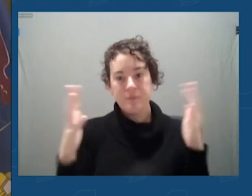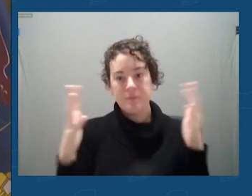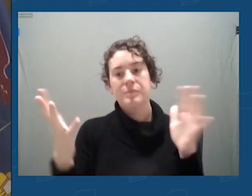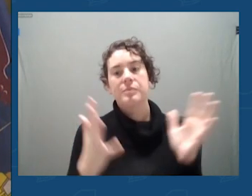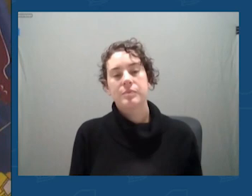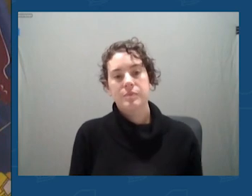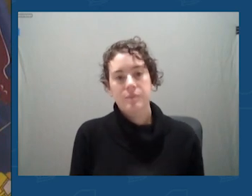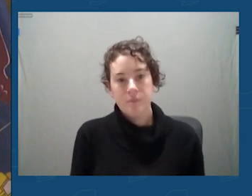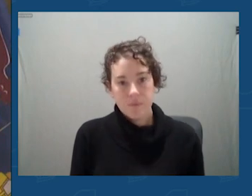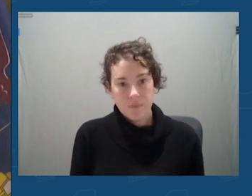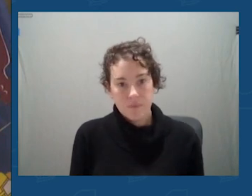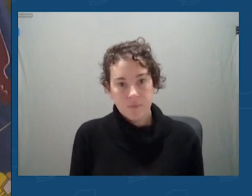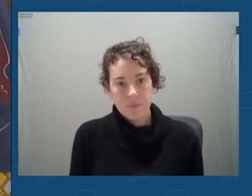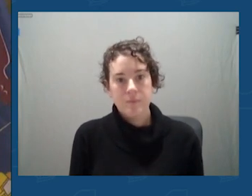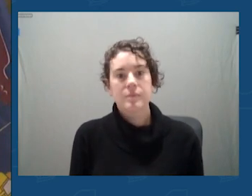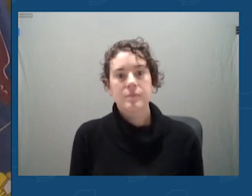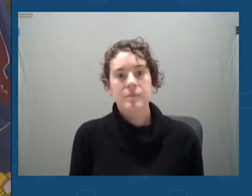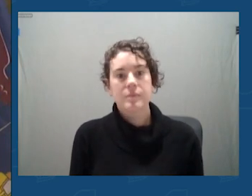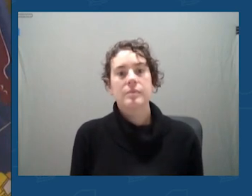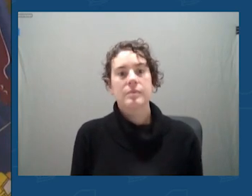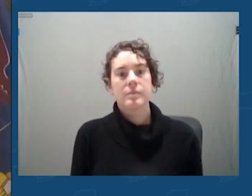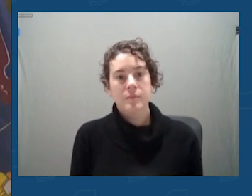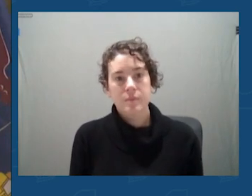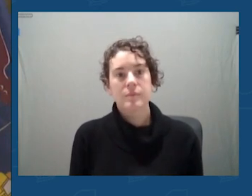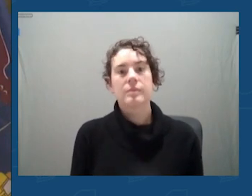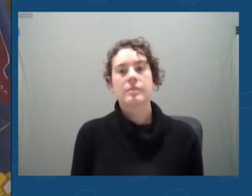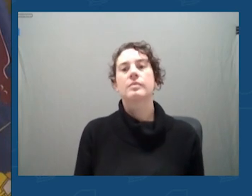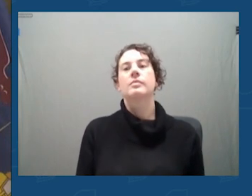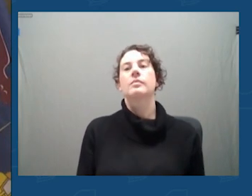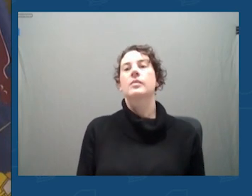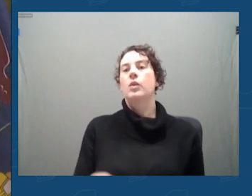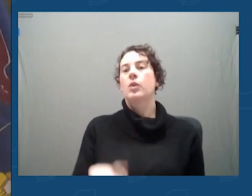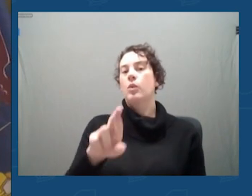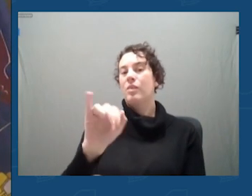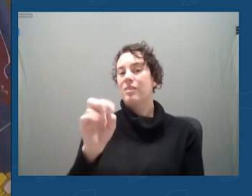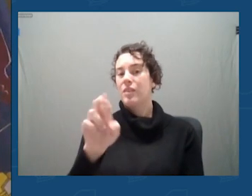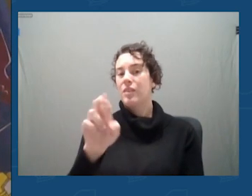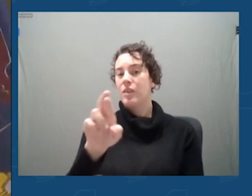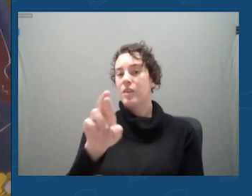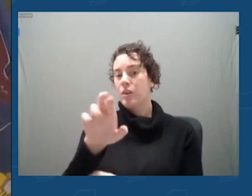The chair of the Health Committee, Senator Gustavo Rivera, thank you for being such a great champion.